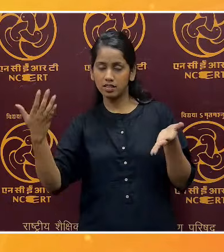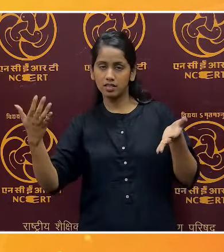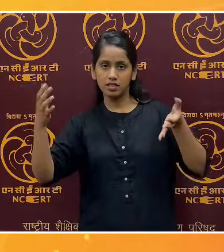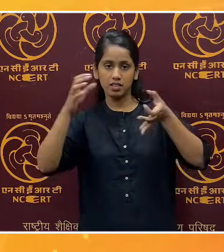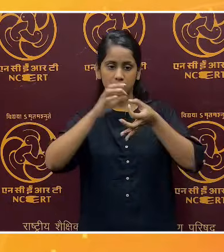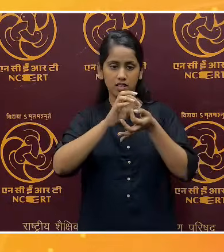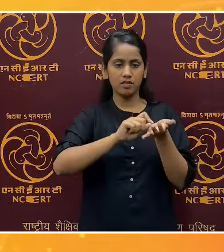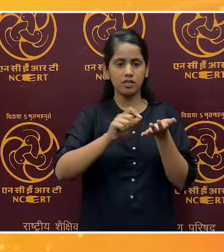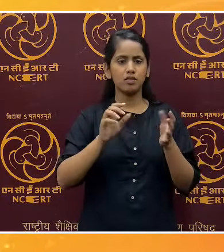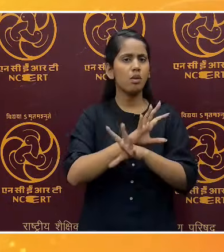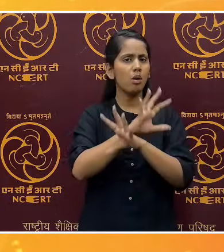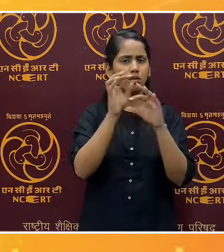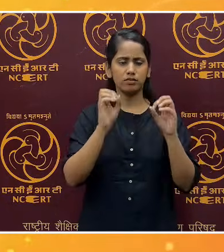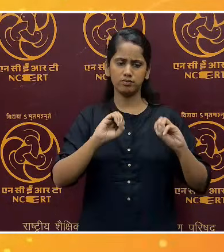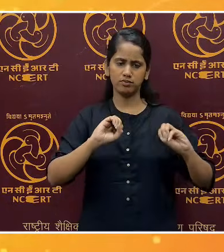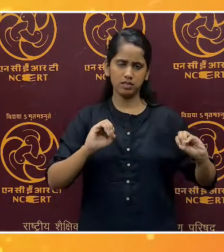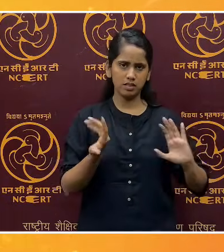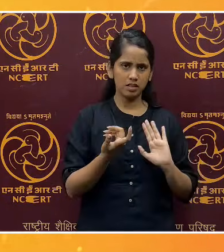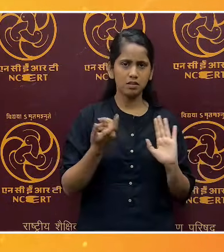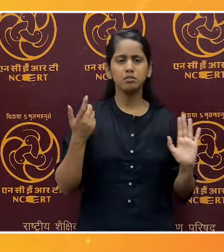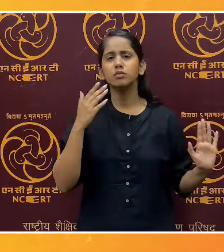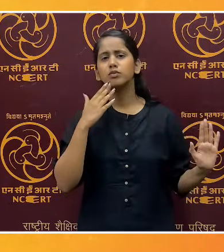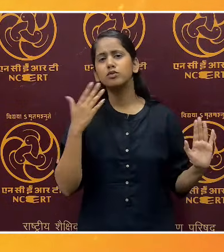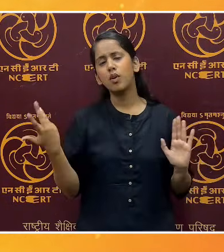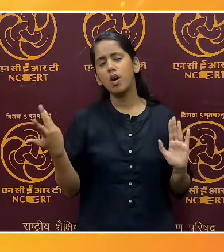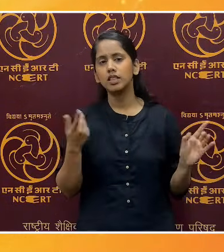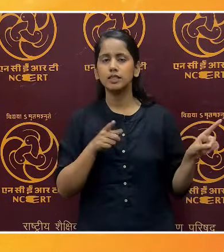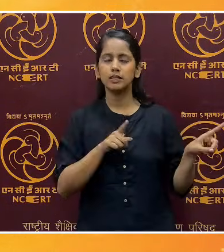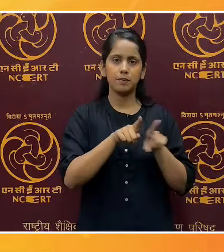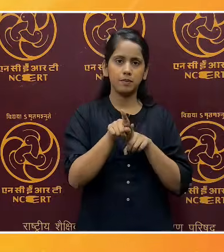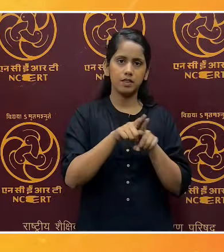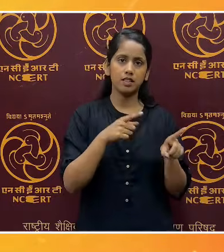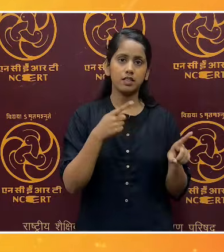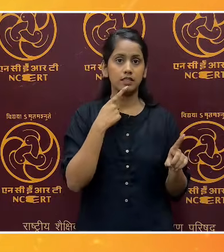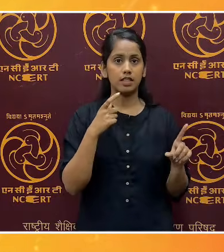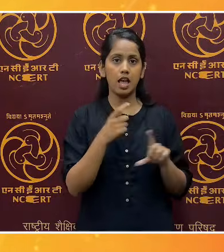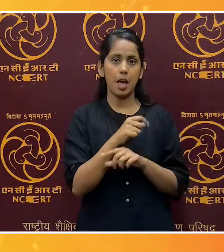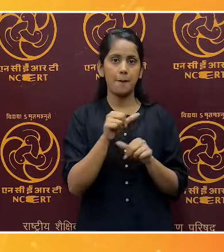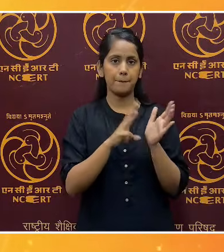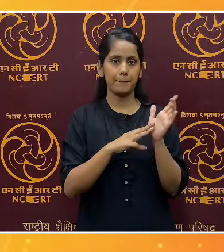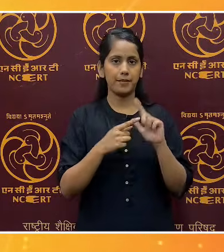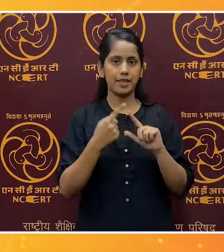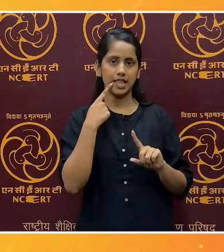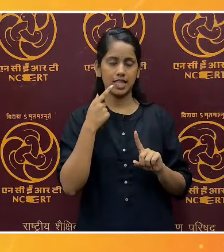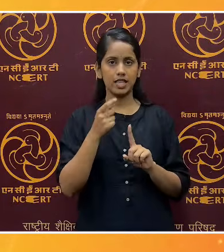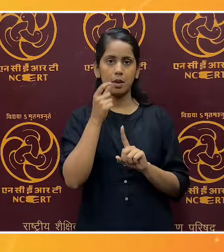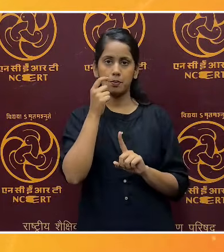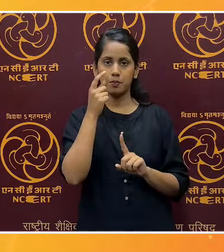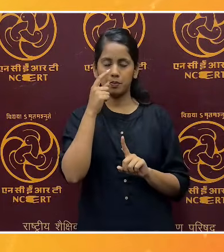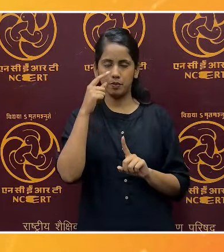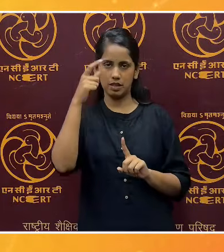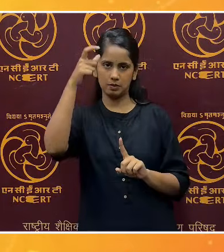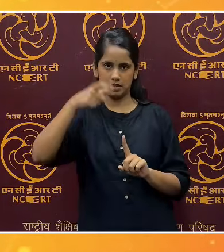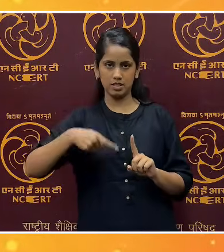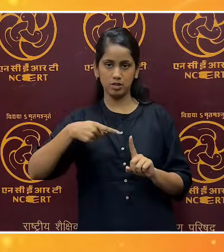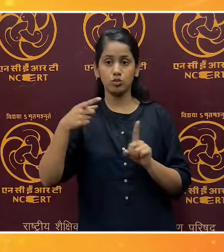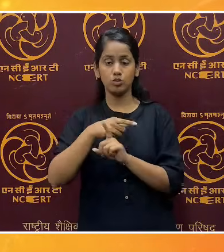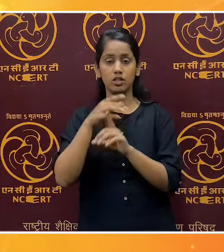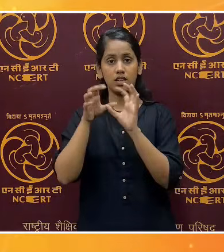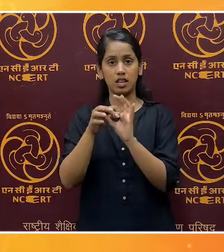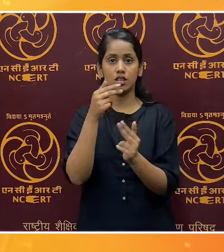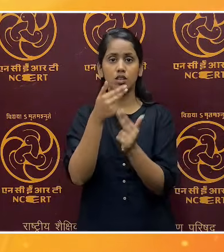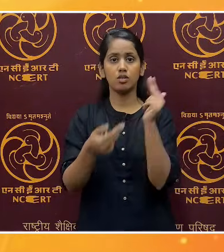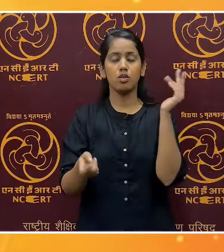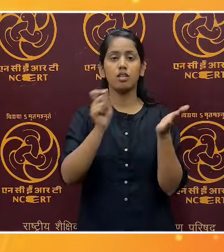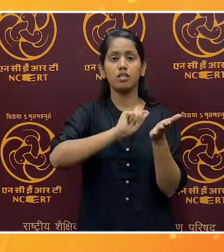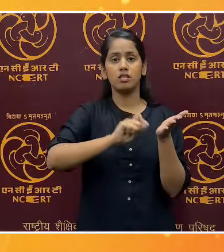the script around this. For example, here the Amati Makka is a personality. We developed a script around her. Okay,